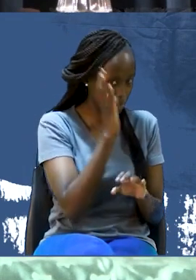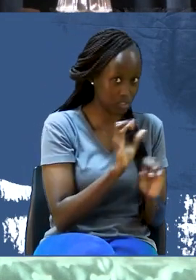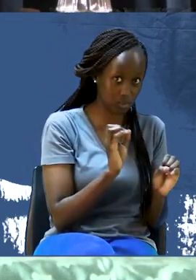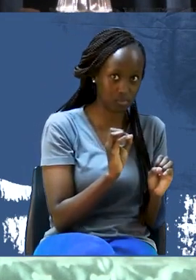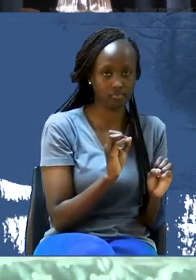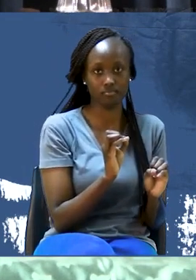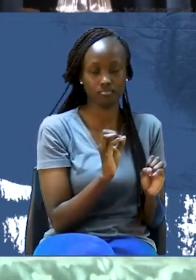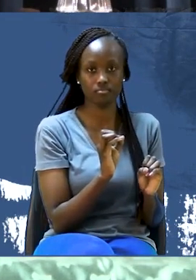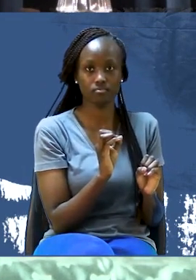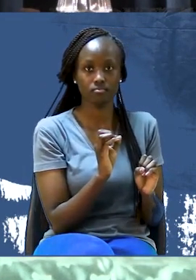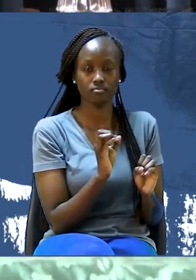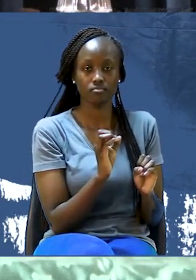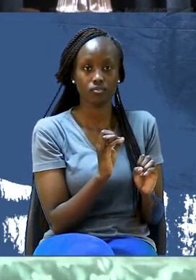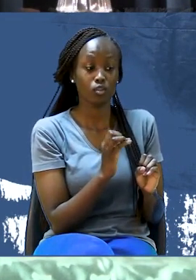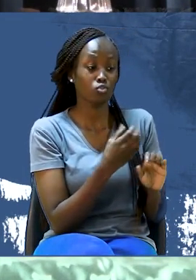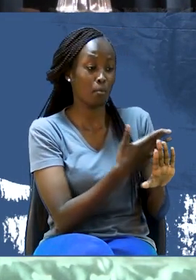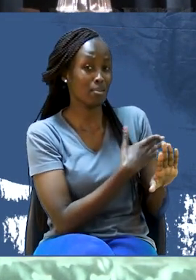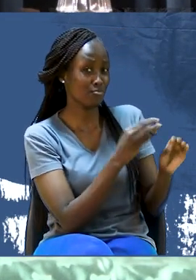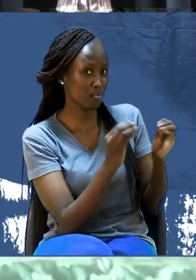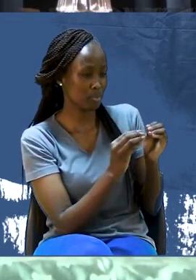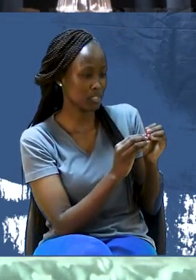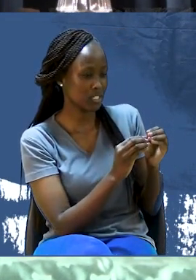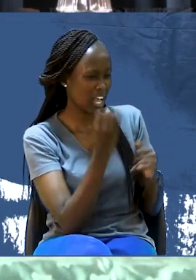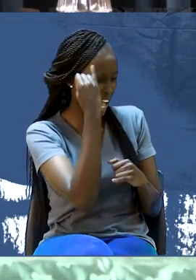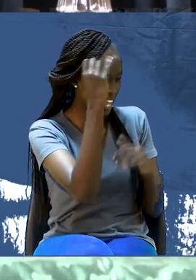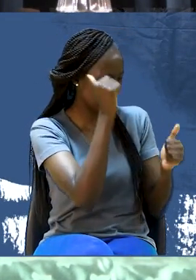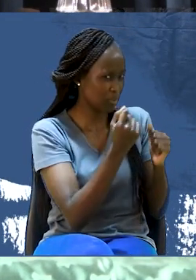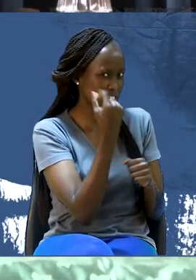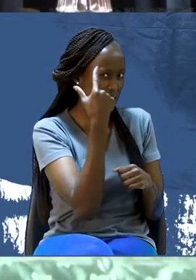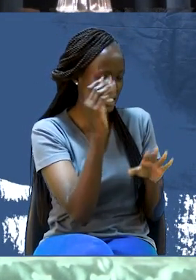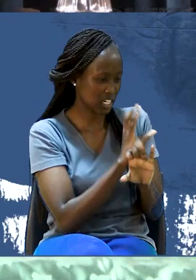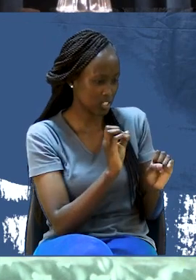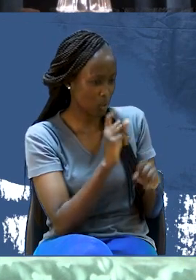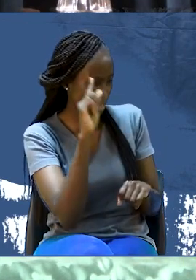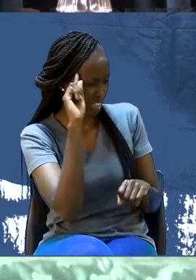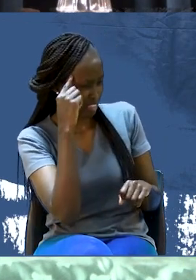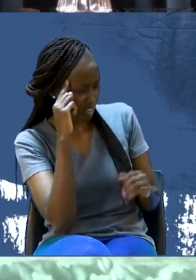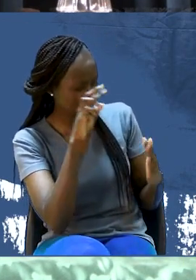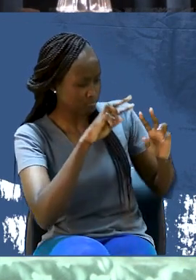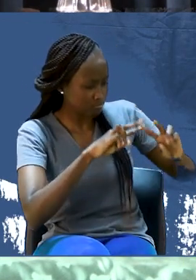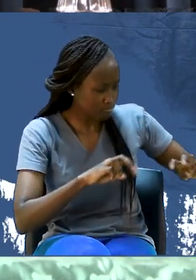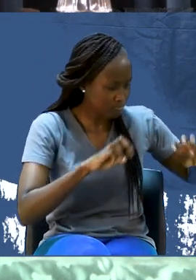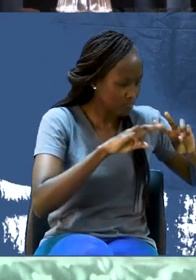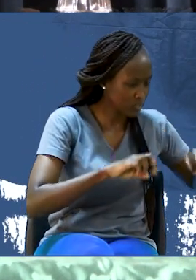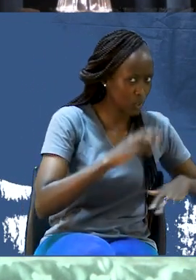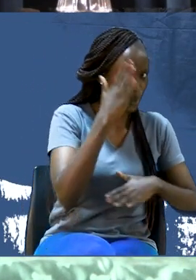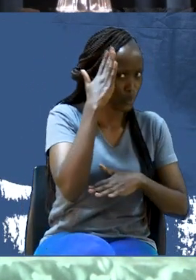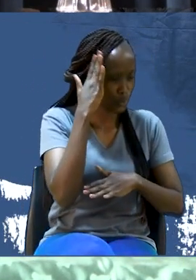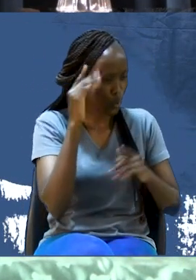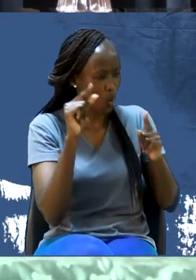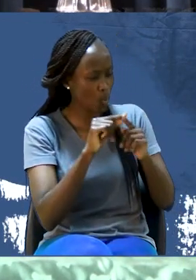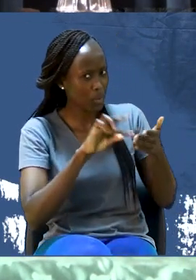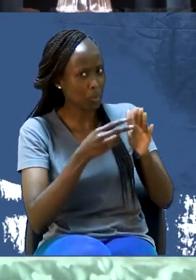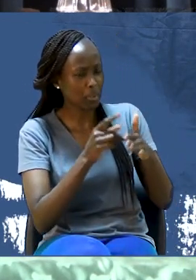done that before the time of the meeting. Ideas that you don't understand. Think about what the message was, that as we